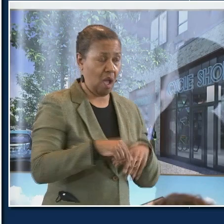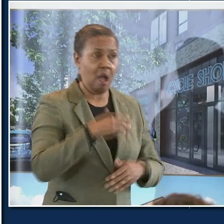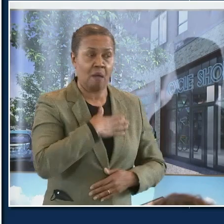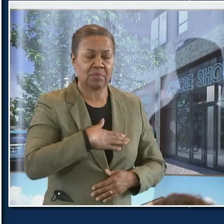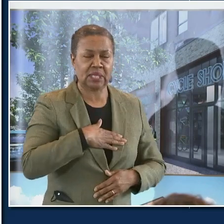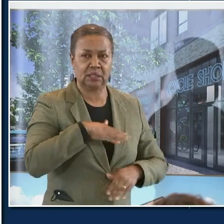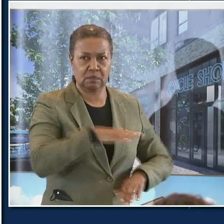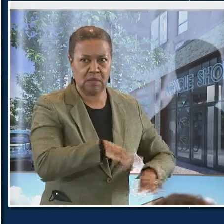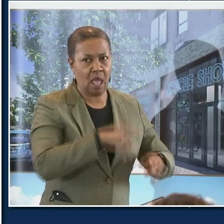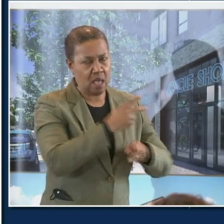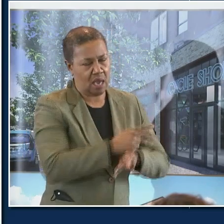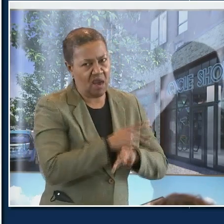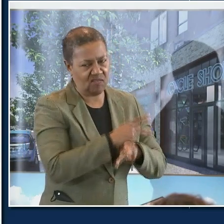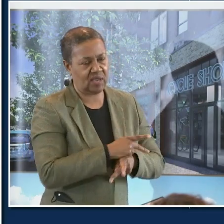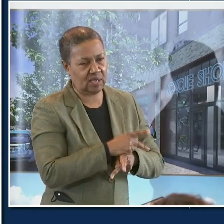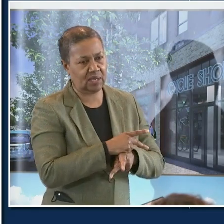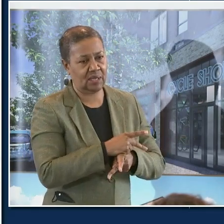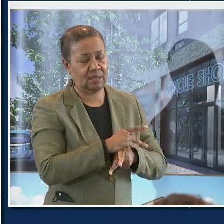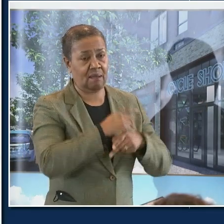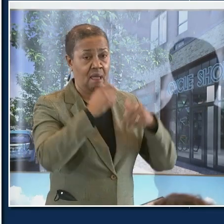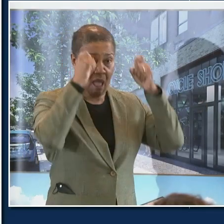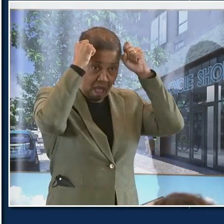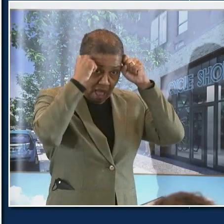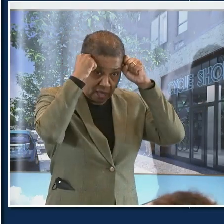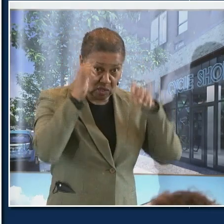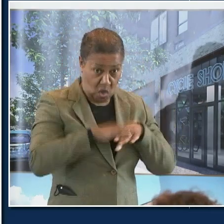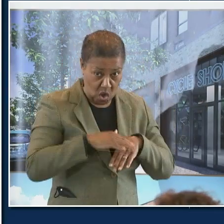walk carefully over there. Get your hats on